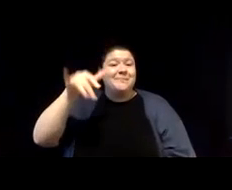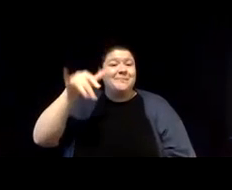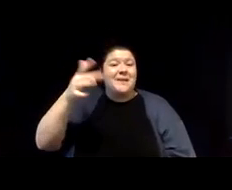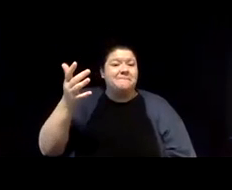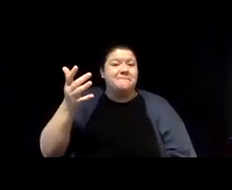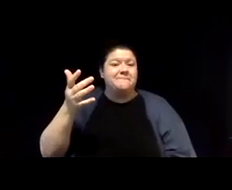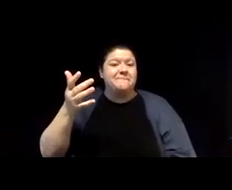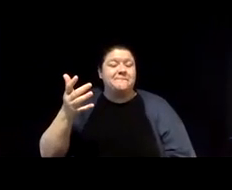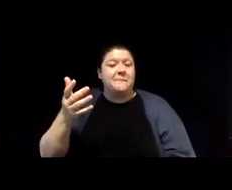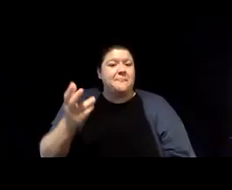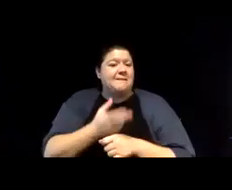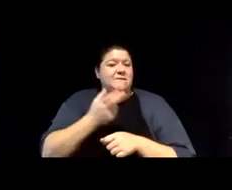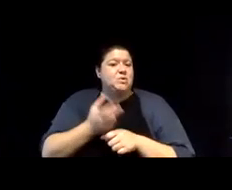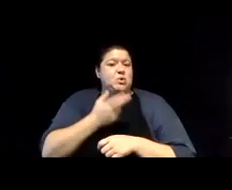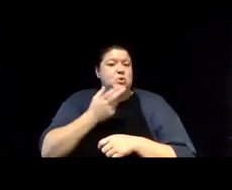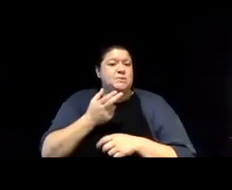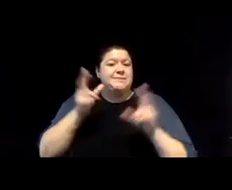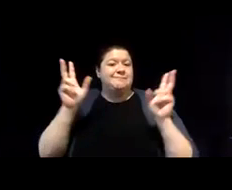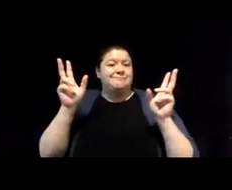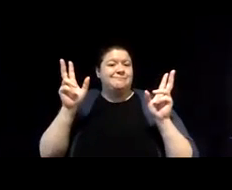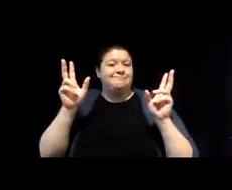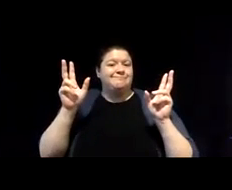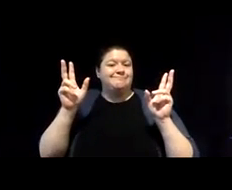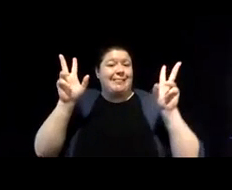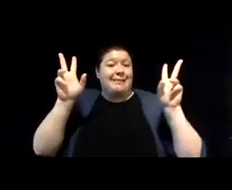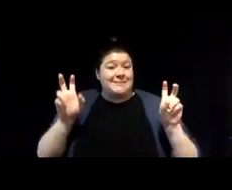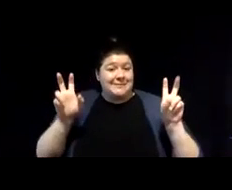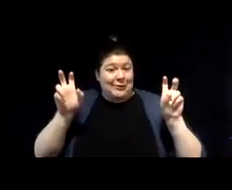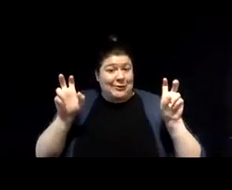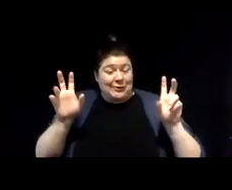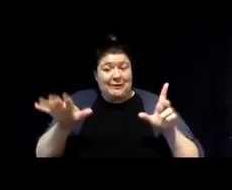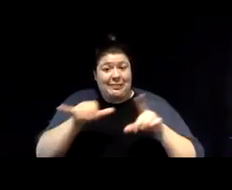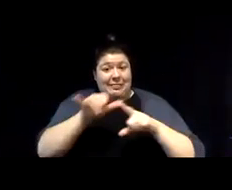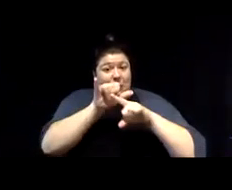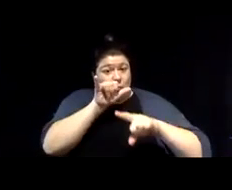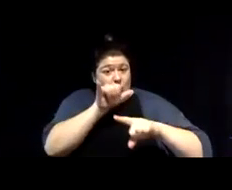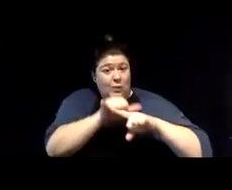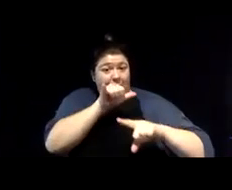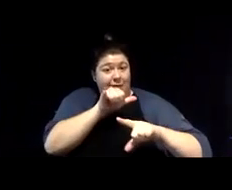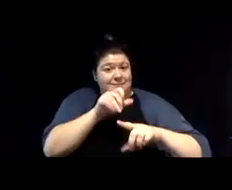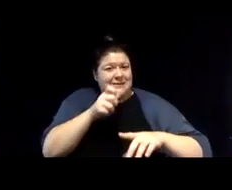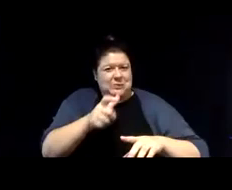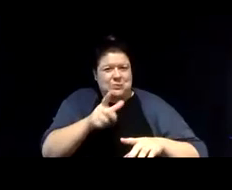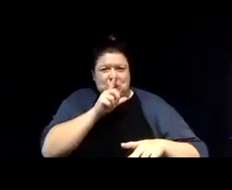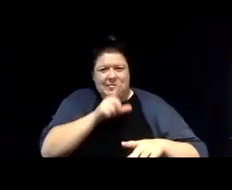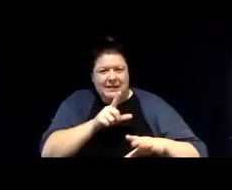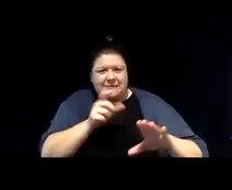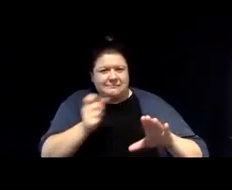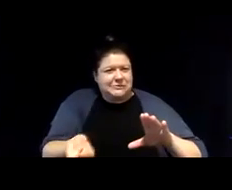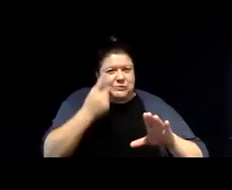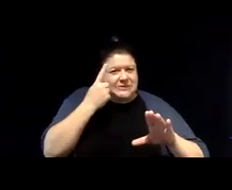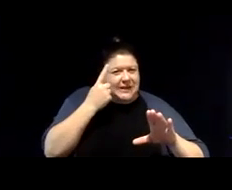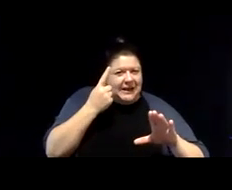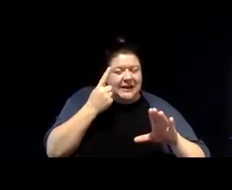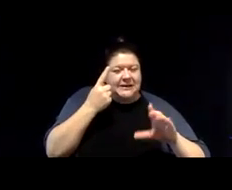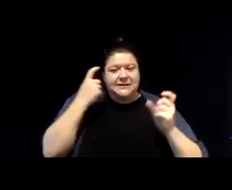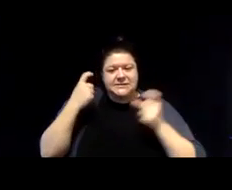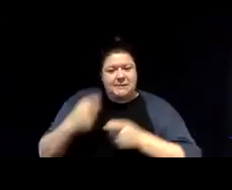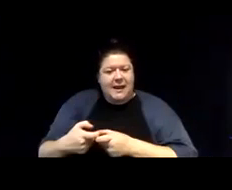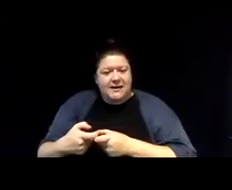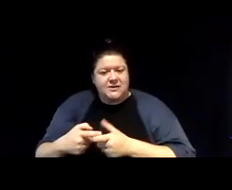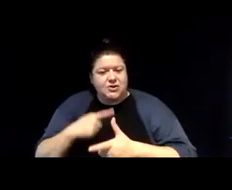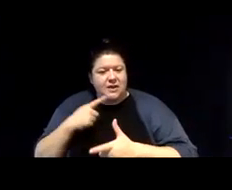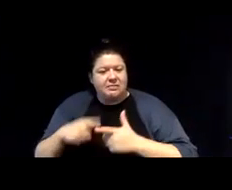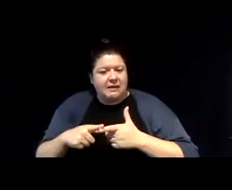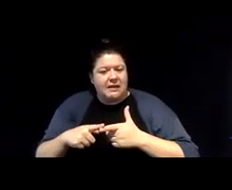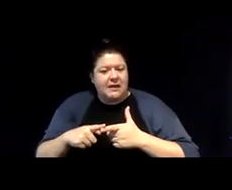they've used some term that is, doesn't really make sense in Spanish. And then what I